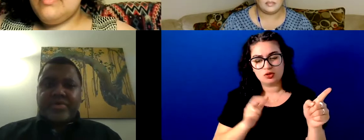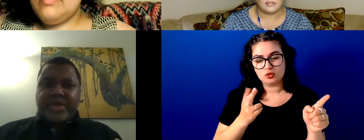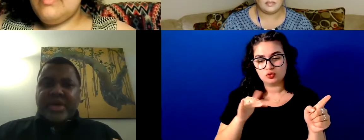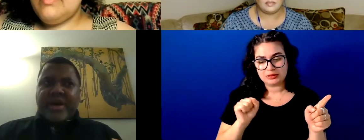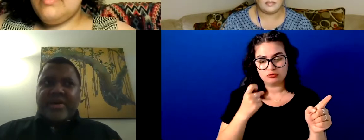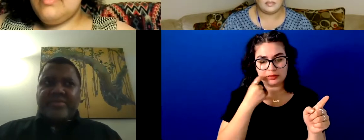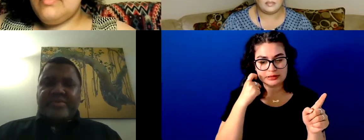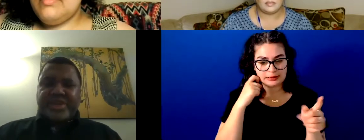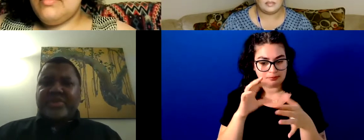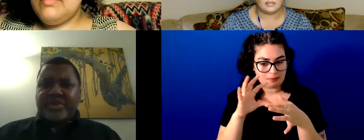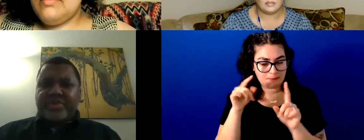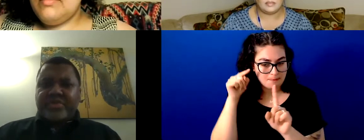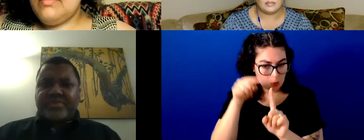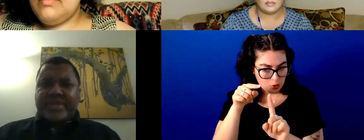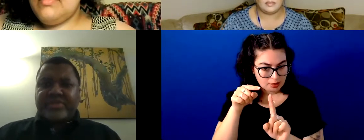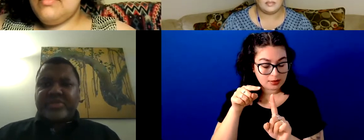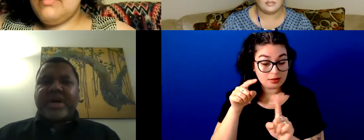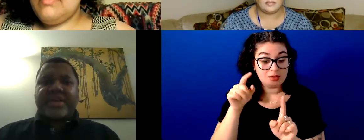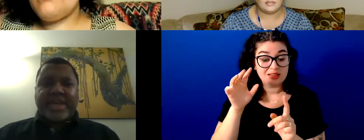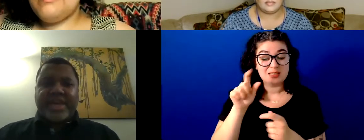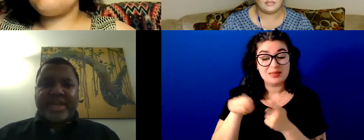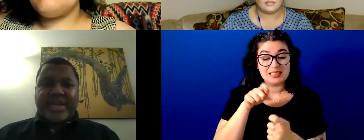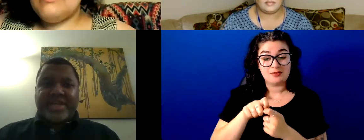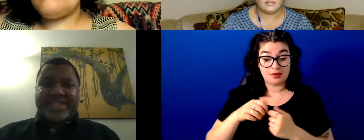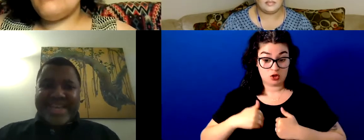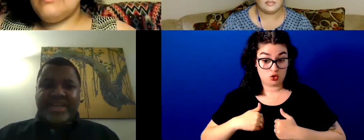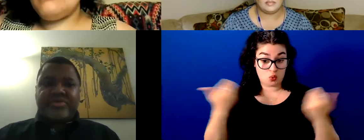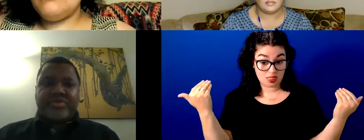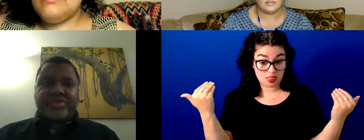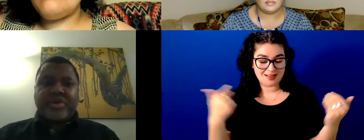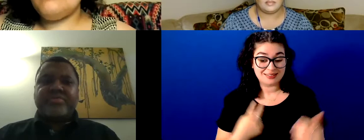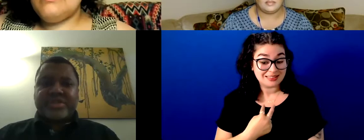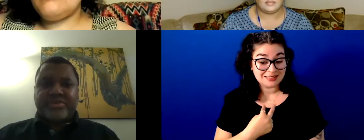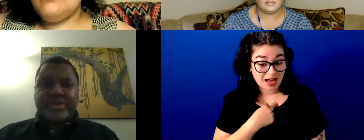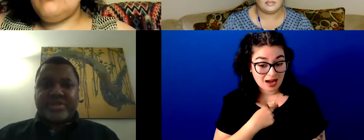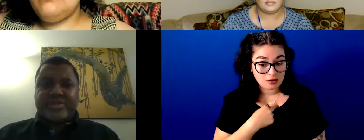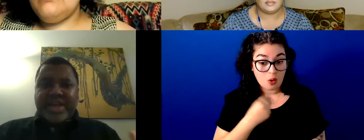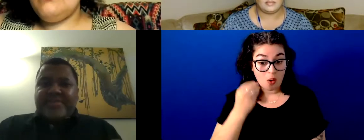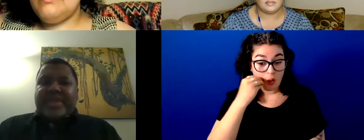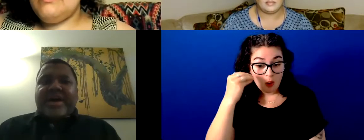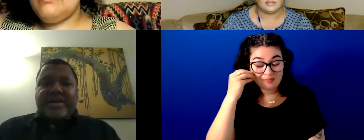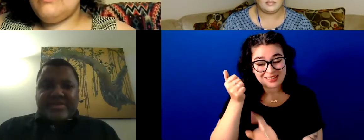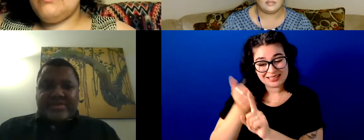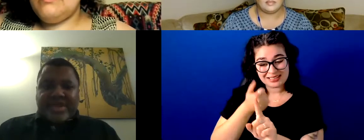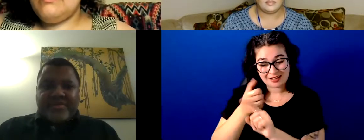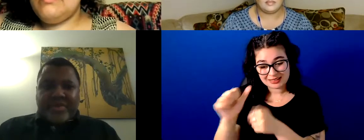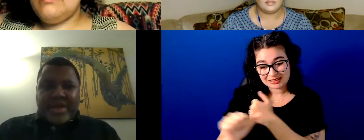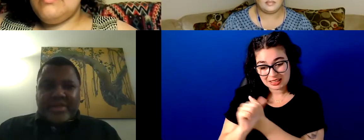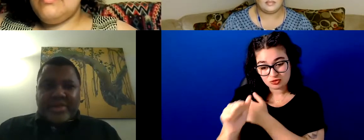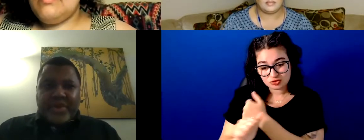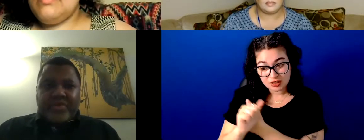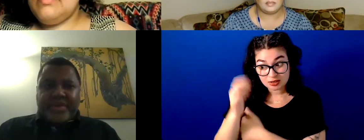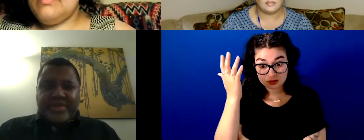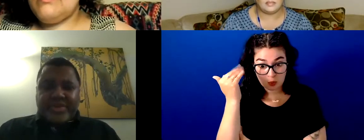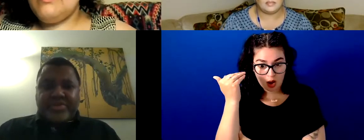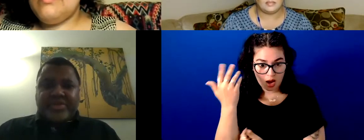about particularly youth being stuck in dangerous home situations because of the reality